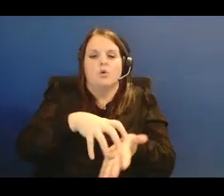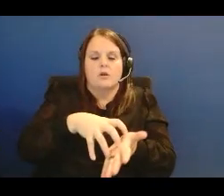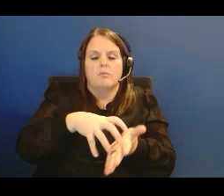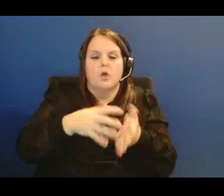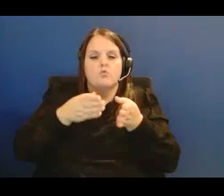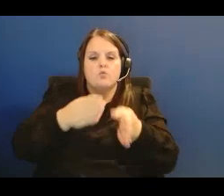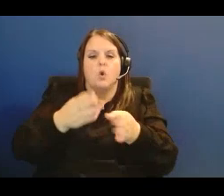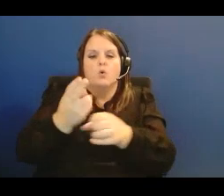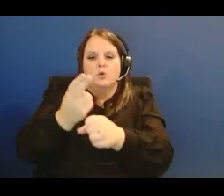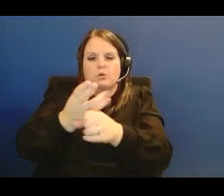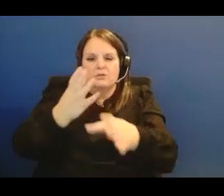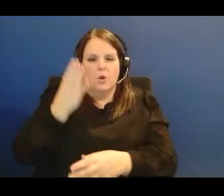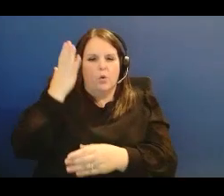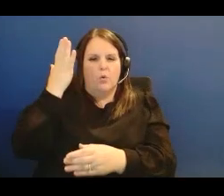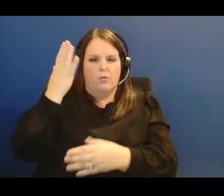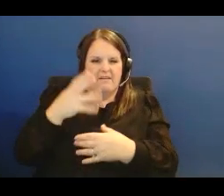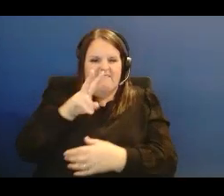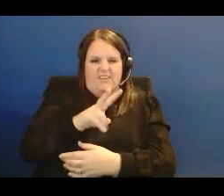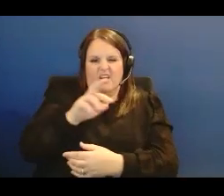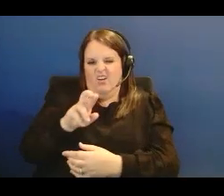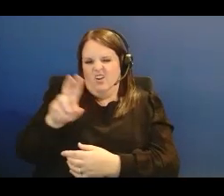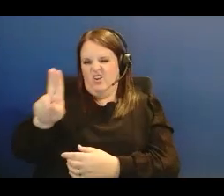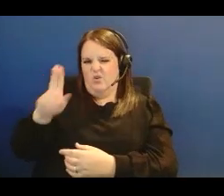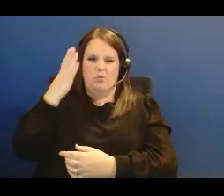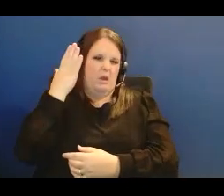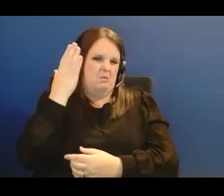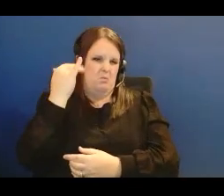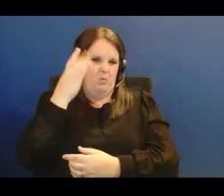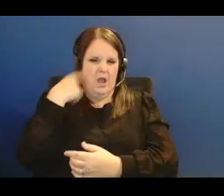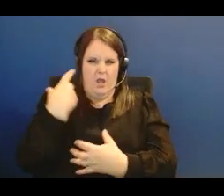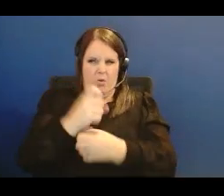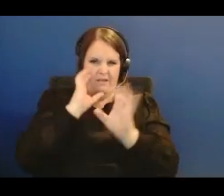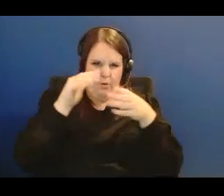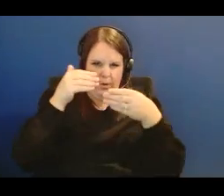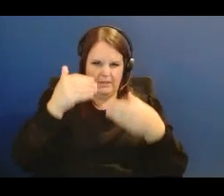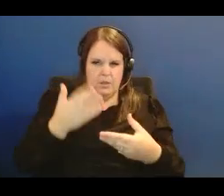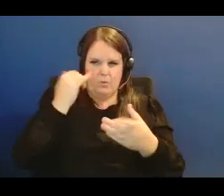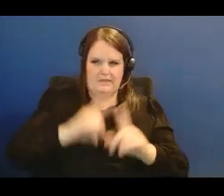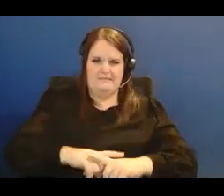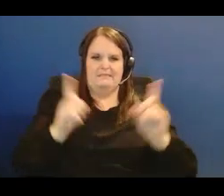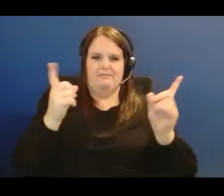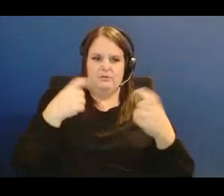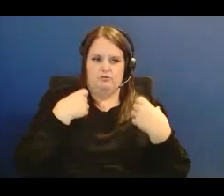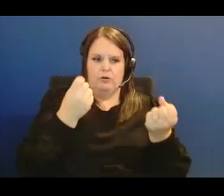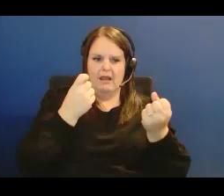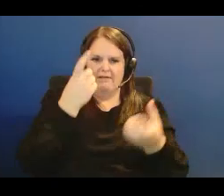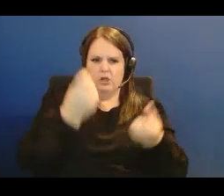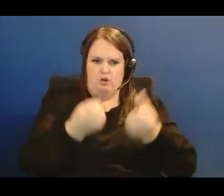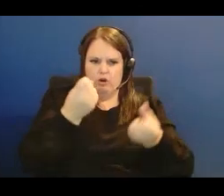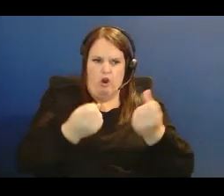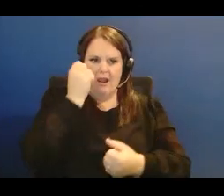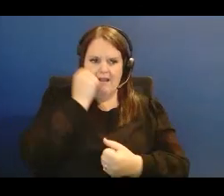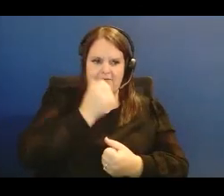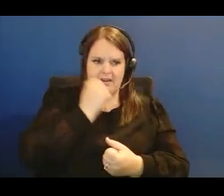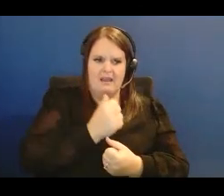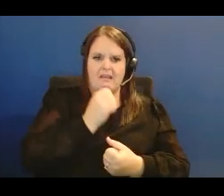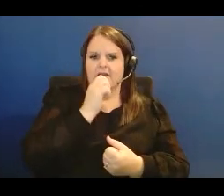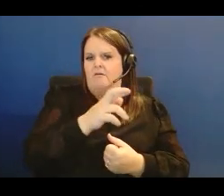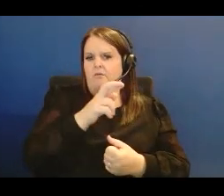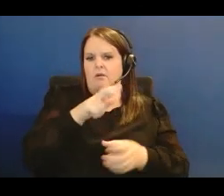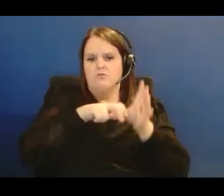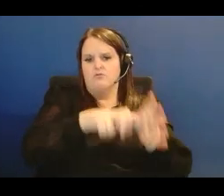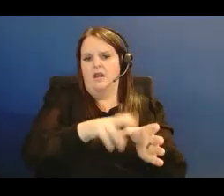Why are we focused on vulnerable road users? And what makes that different from us driving in your car every day or riding in a bus